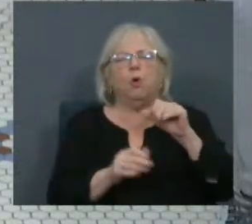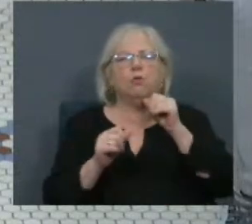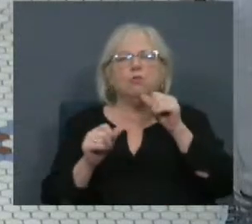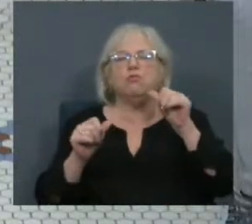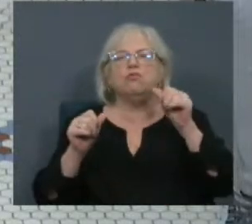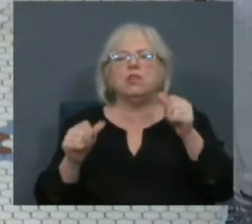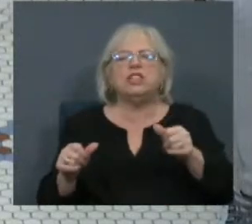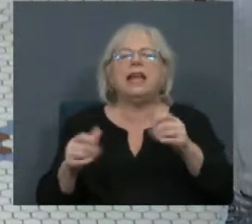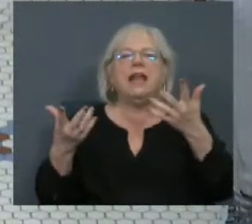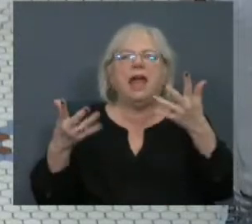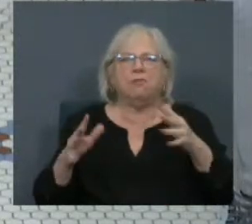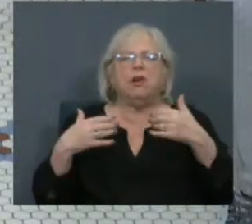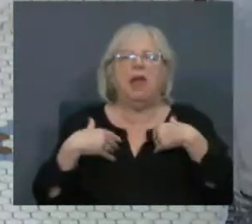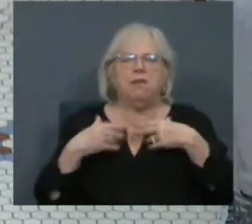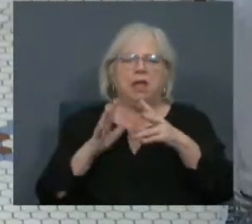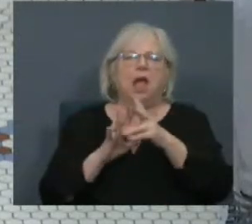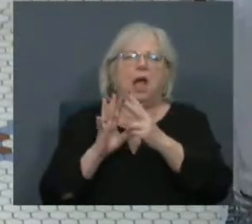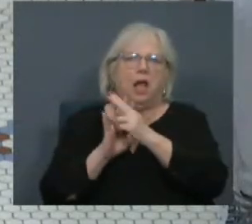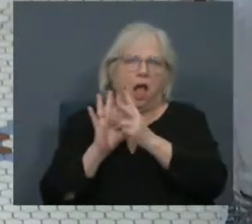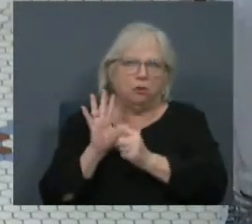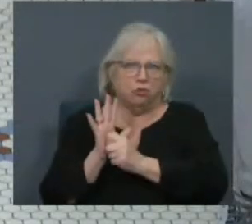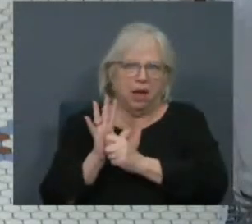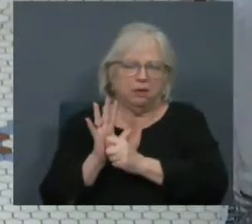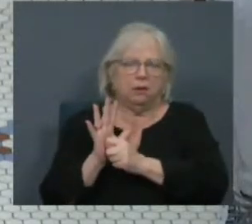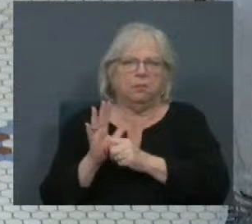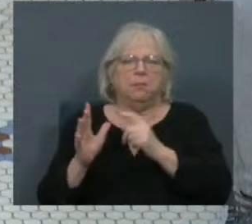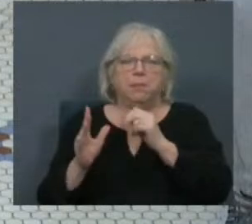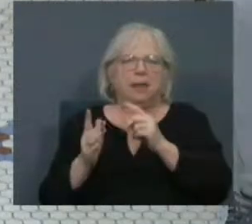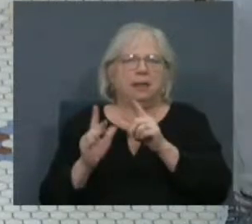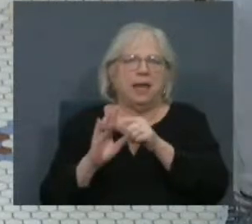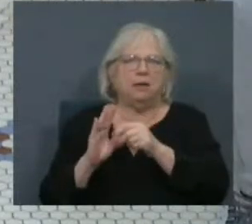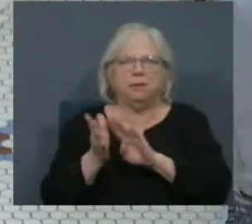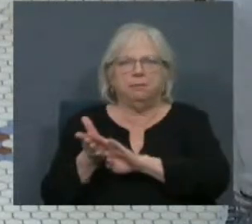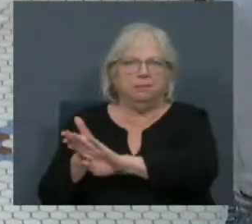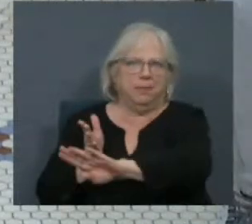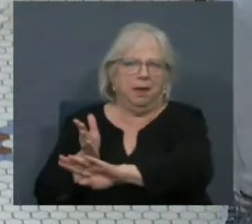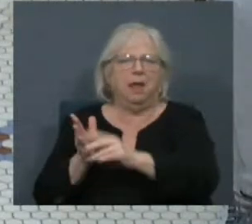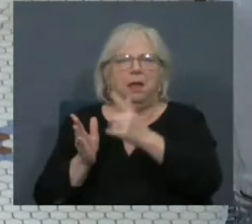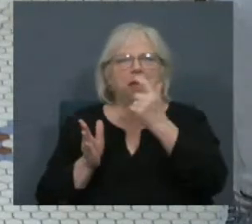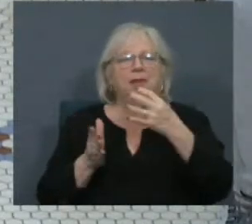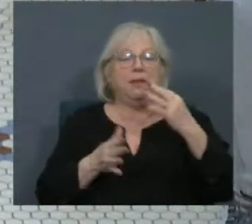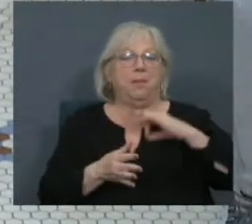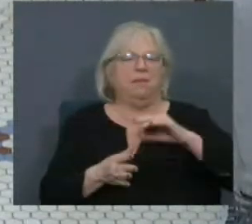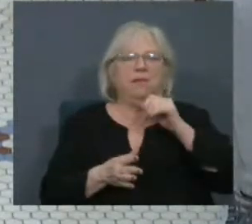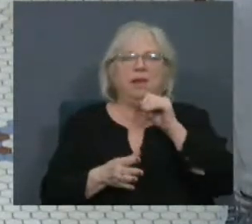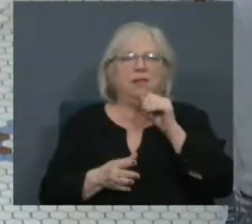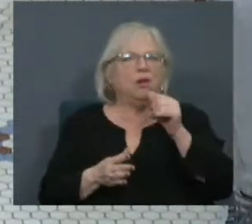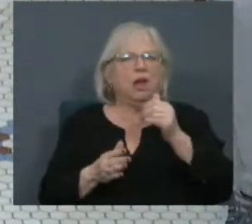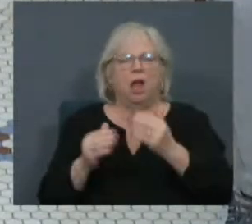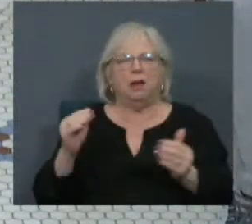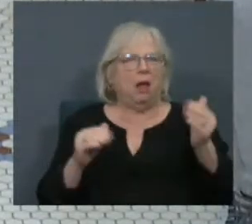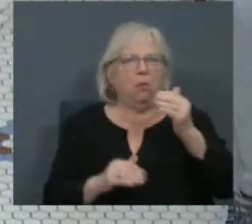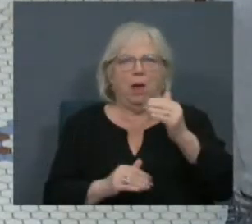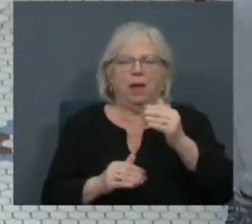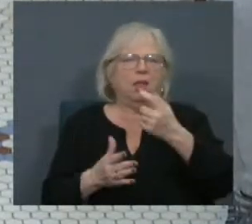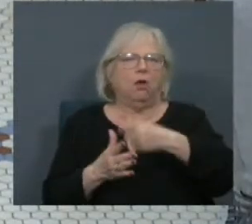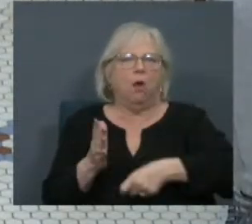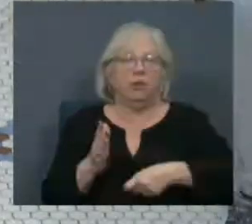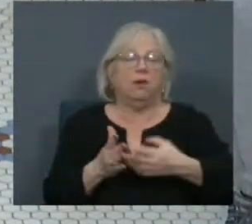it after having a contract have done so because the benefits do not outweigh the costs. both financially and